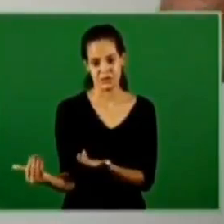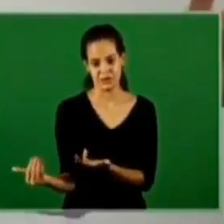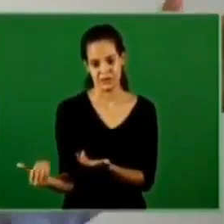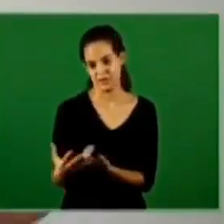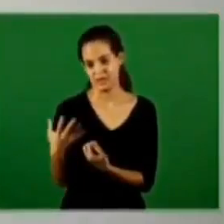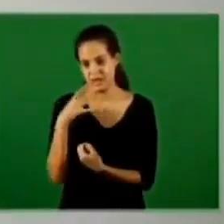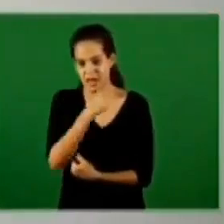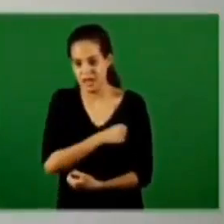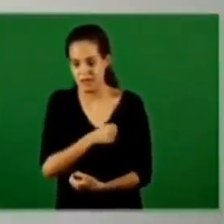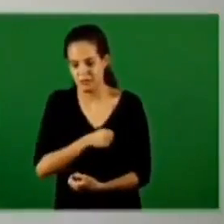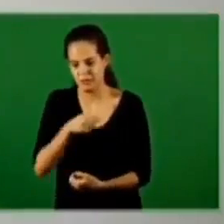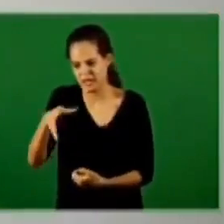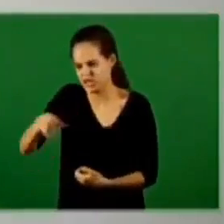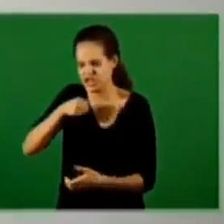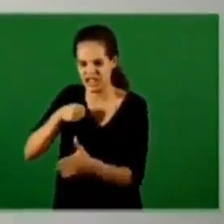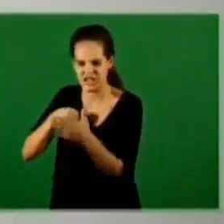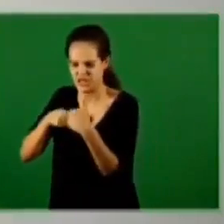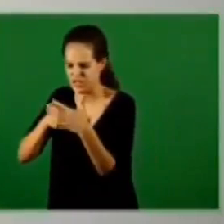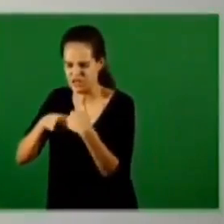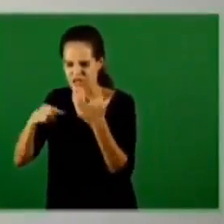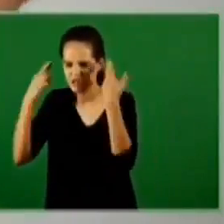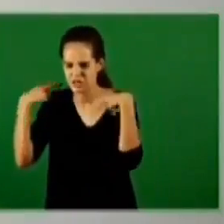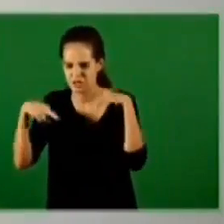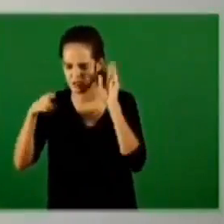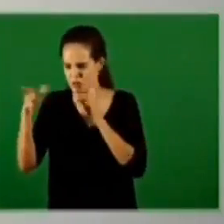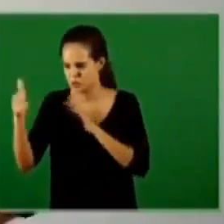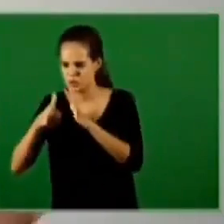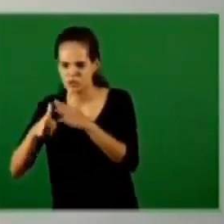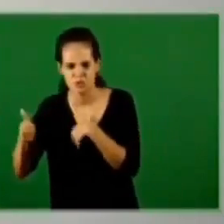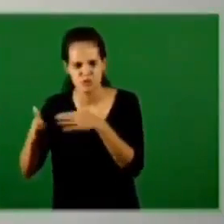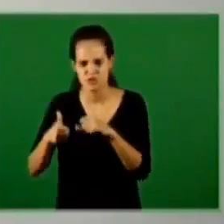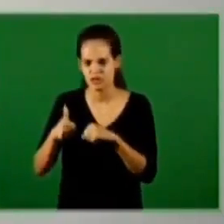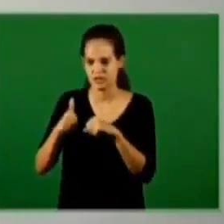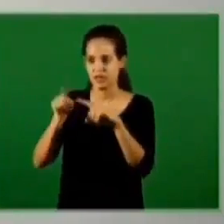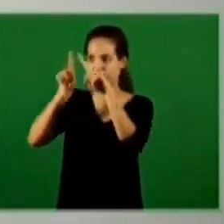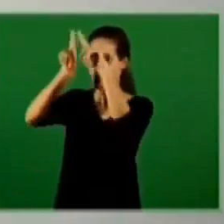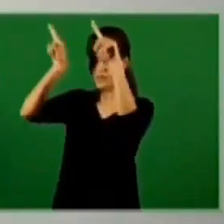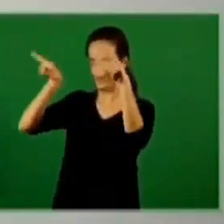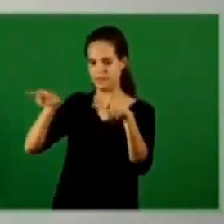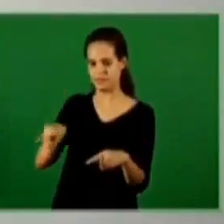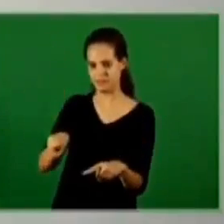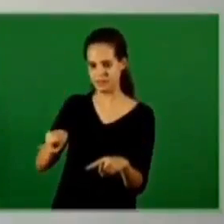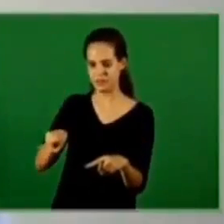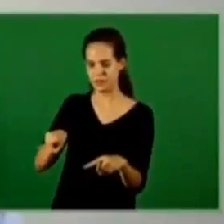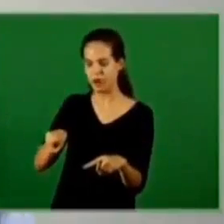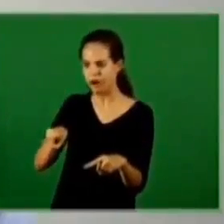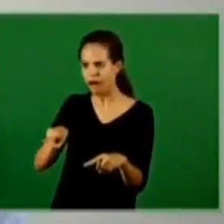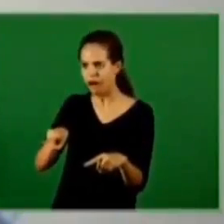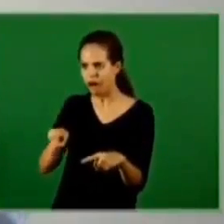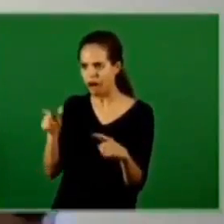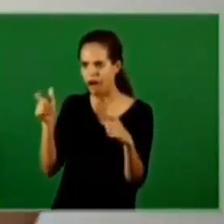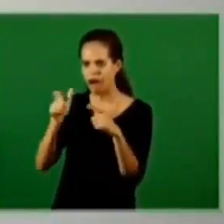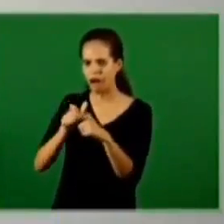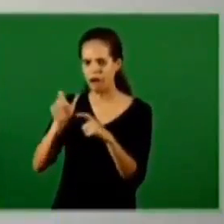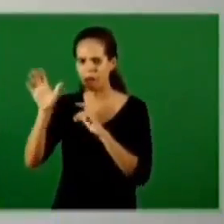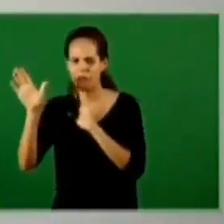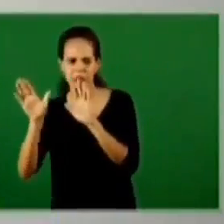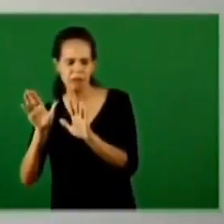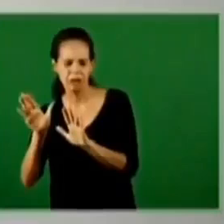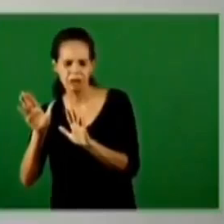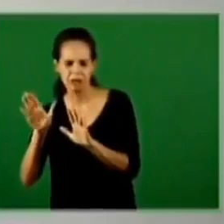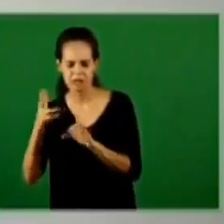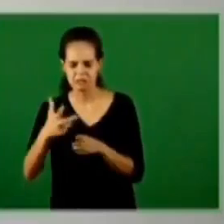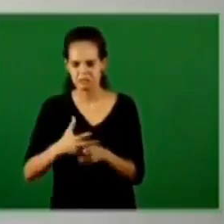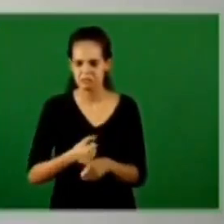hasty youth, they wanted to remove the lamb because they saw the dimension of the goal. They were afraid, we're going